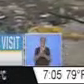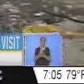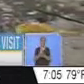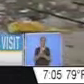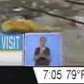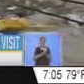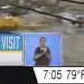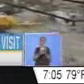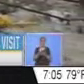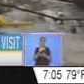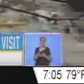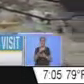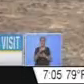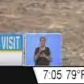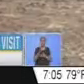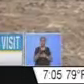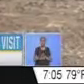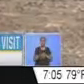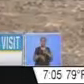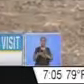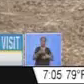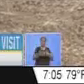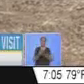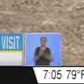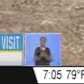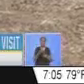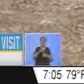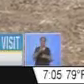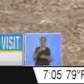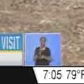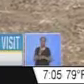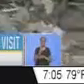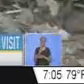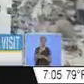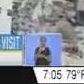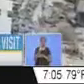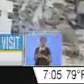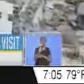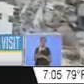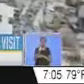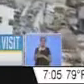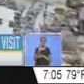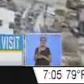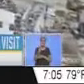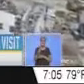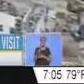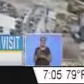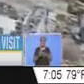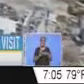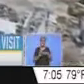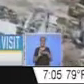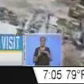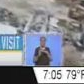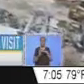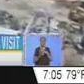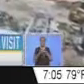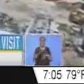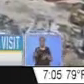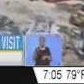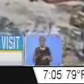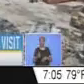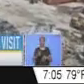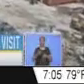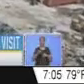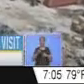efforts are also progressing well in the mud, sand bank, and other areas, including the